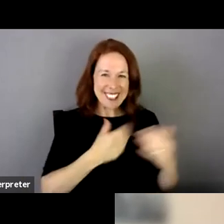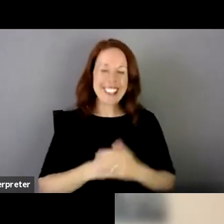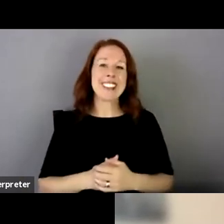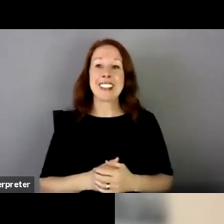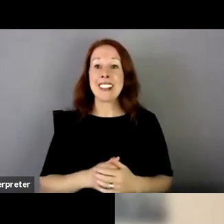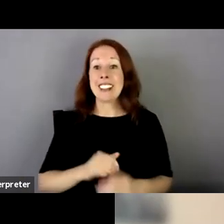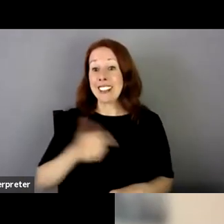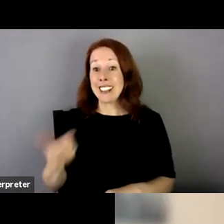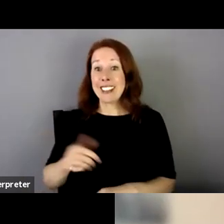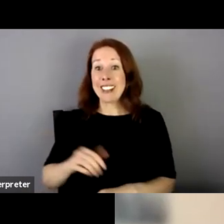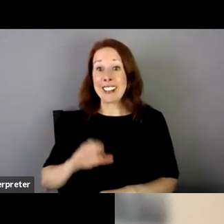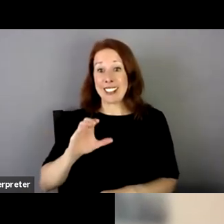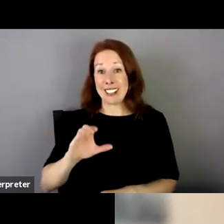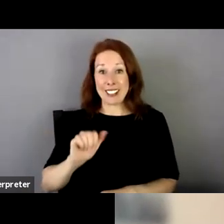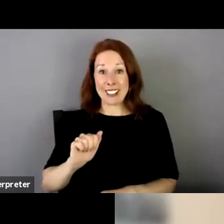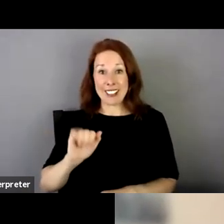Kaylee.